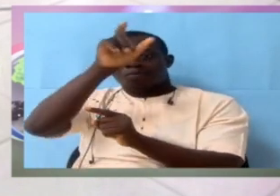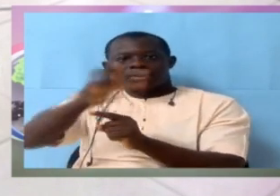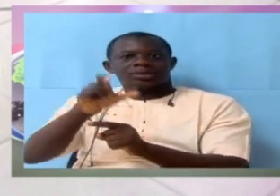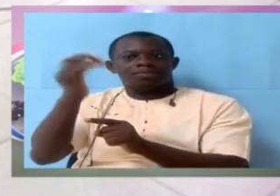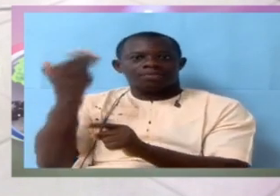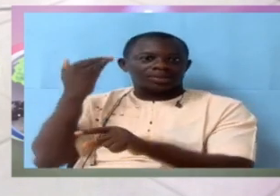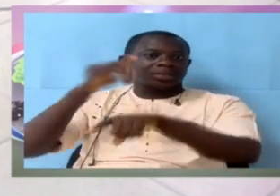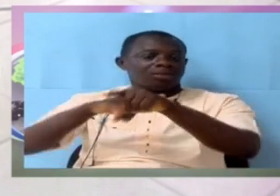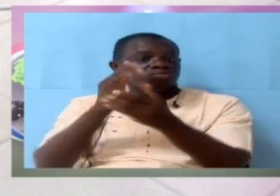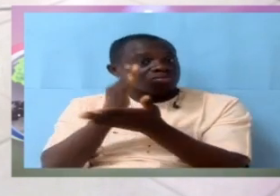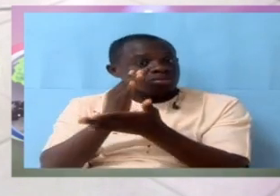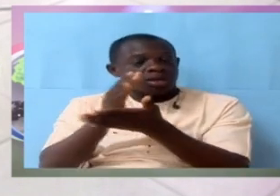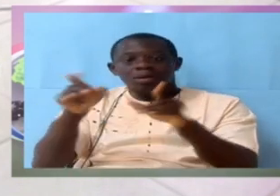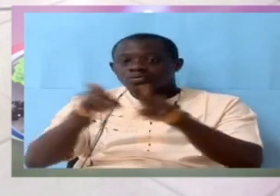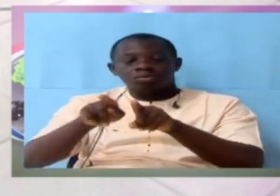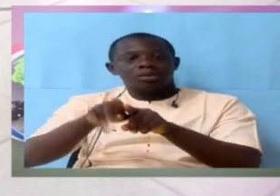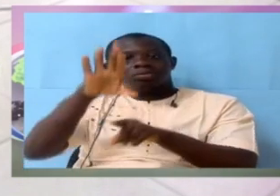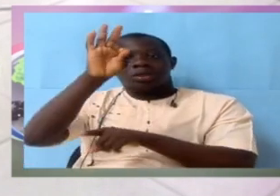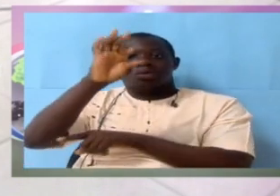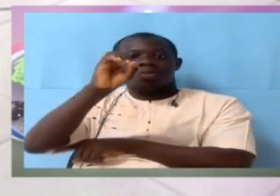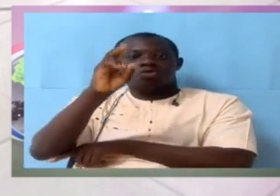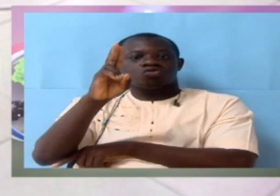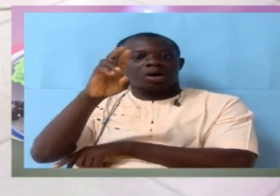Trrc, I didn't know him.